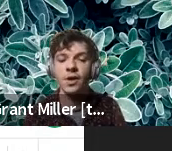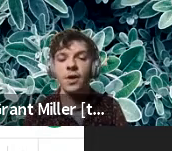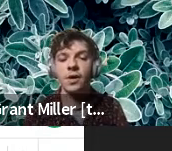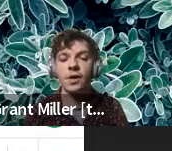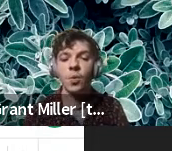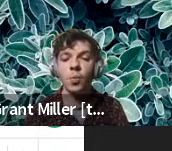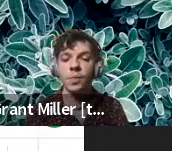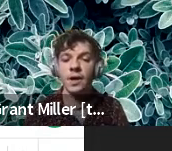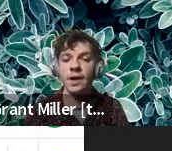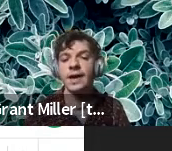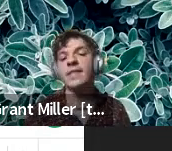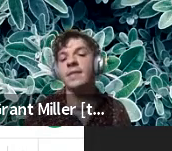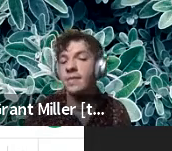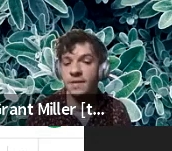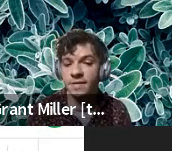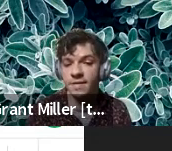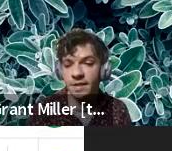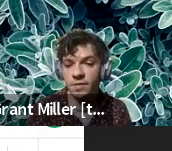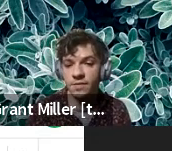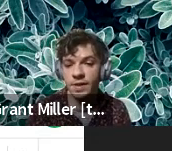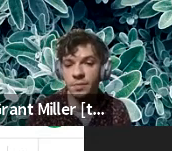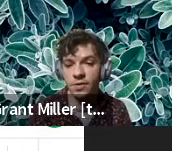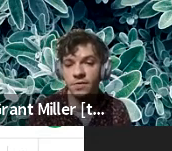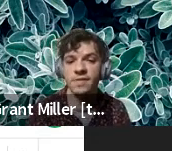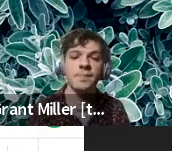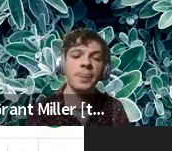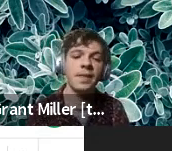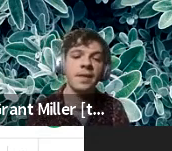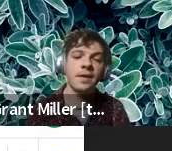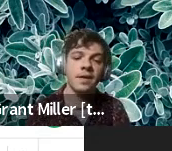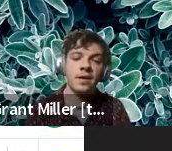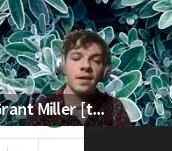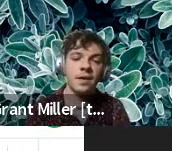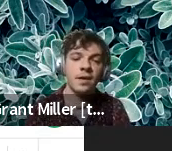facebook.com/unsettling-dramaturgy-crip-indigenous-dramaturgies- and then this is a sequence of numbers.